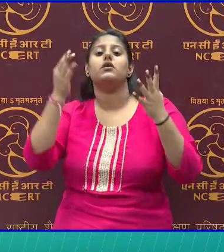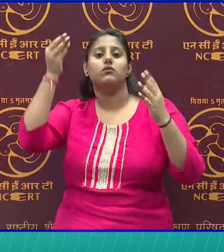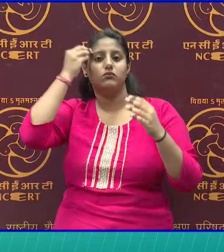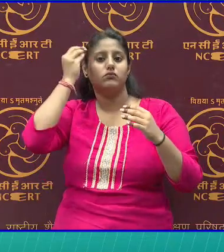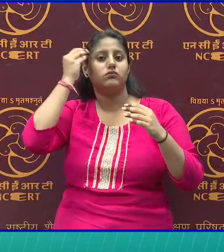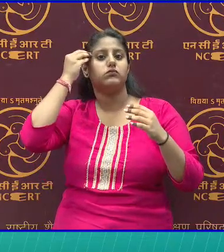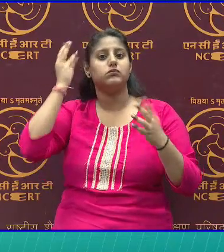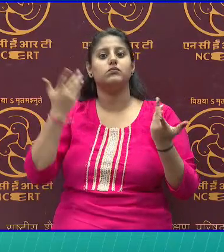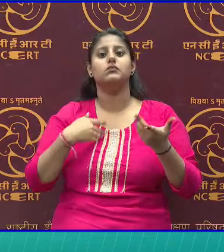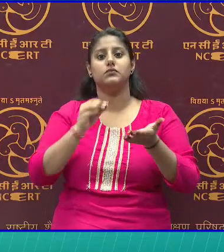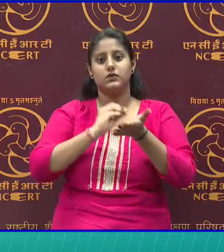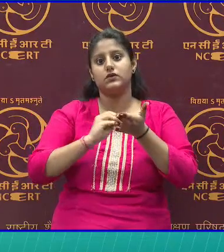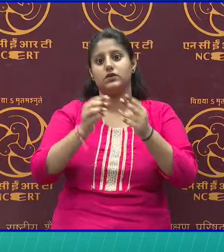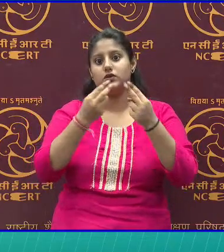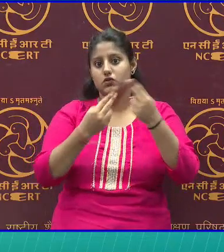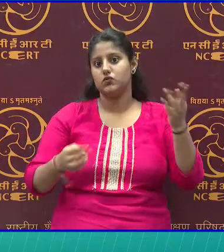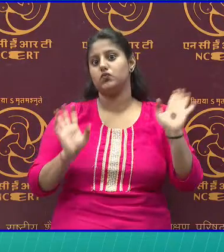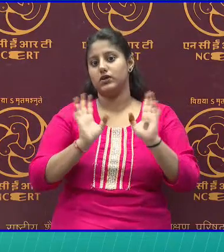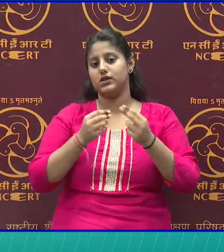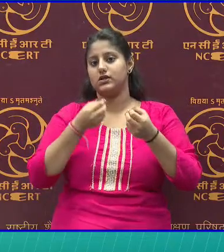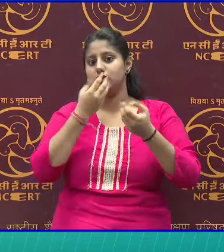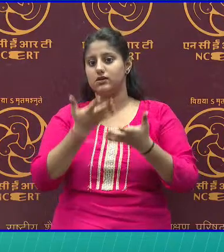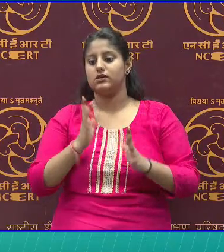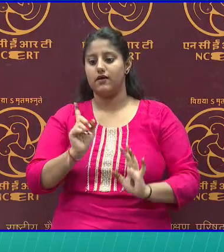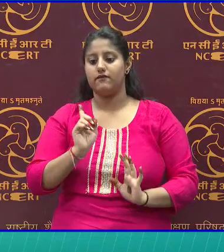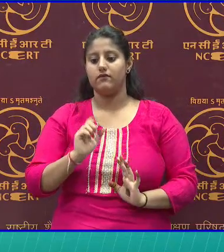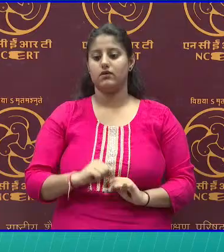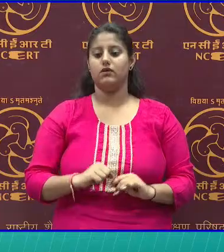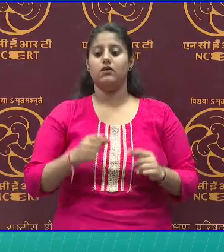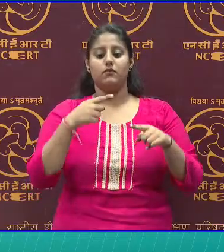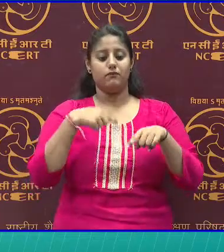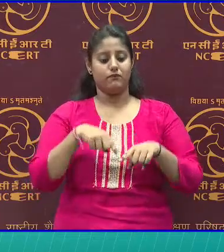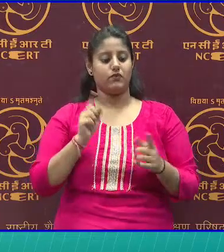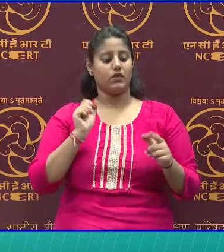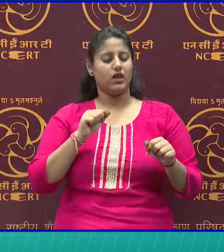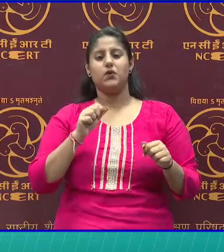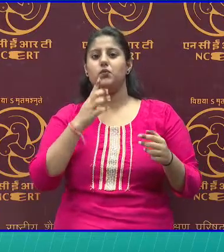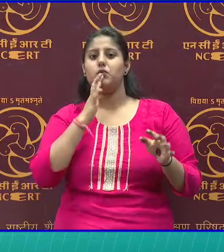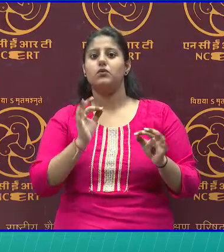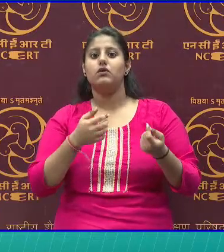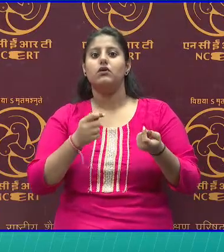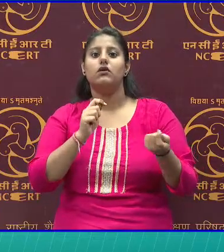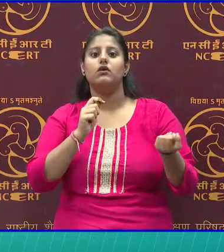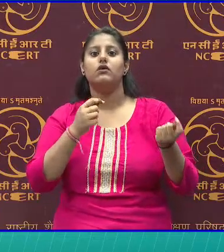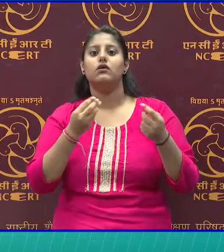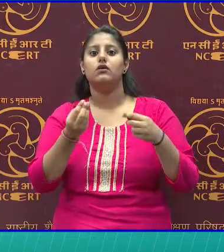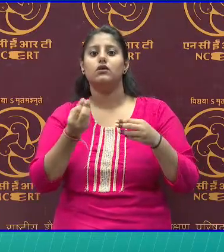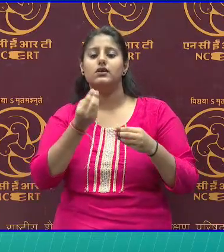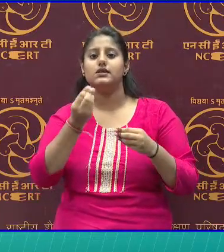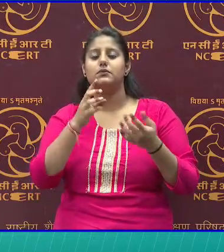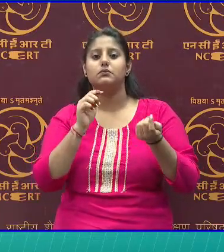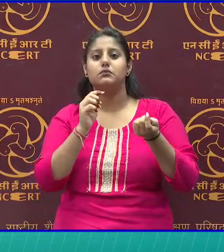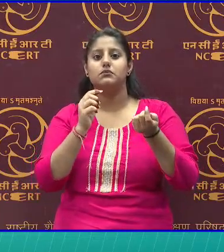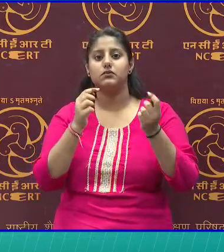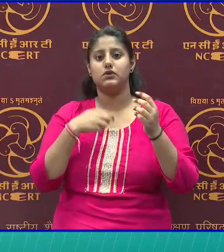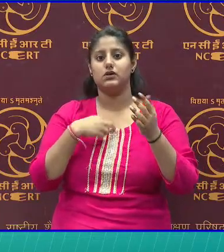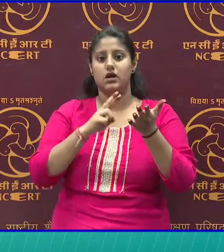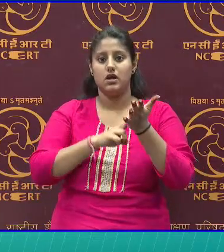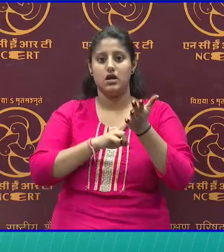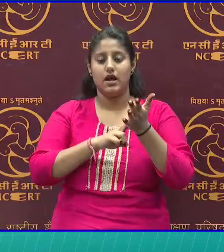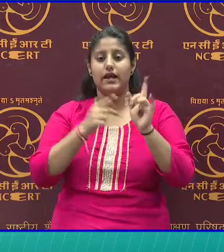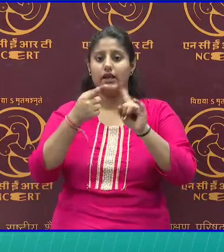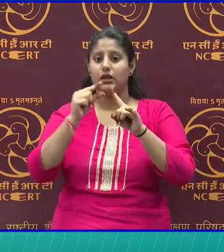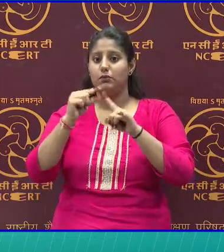through storytelling. Yes. Sir, as you said, the shift. There is a shift from the content based to competency based. National Education